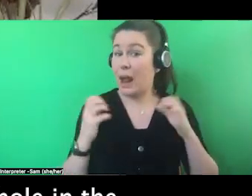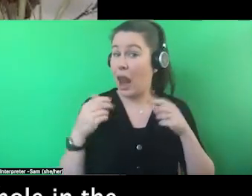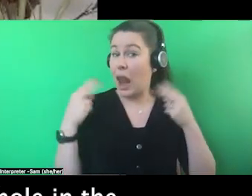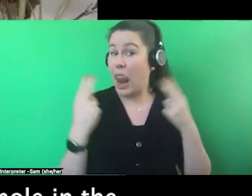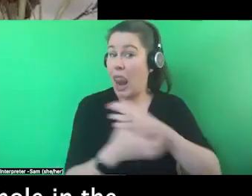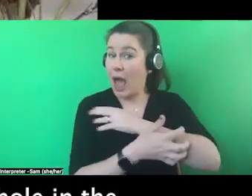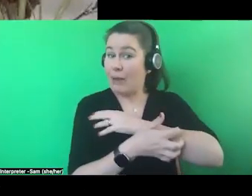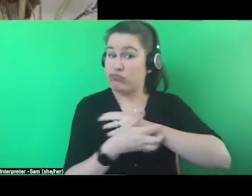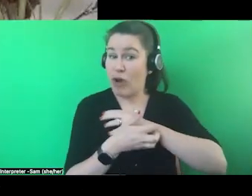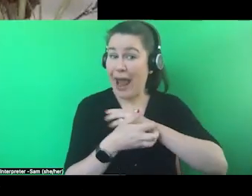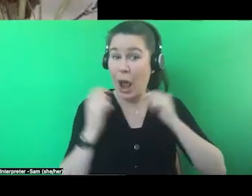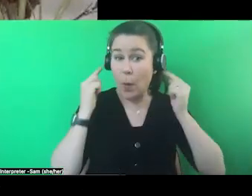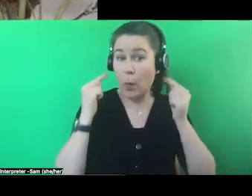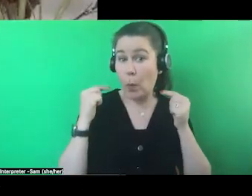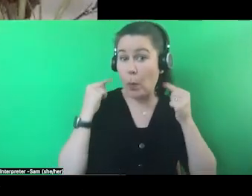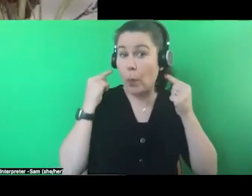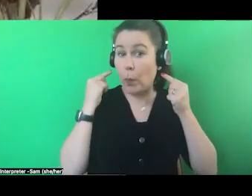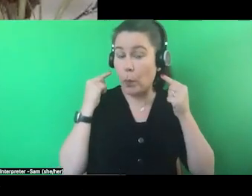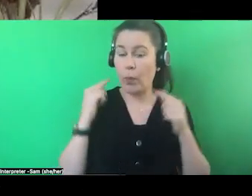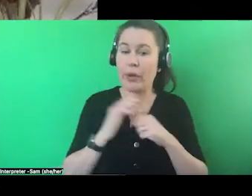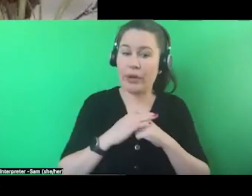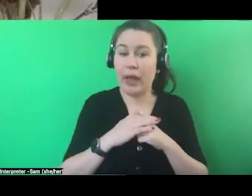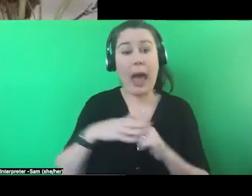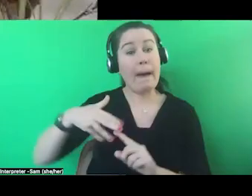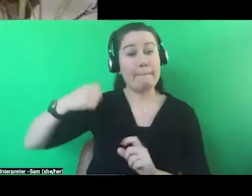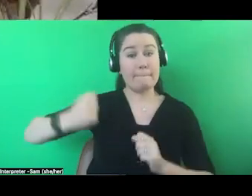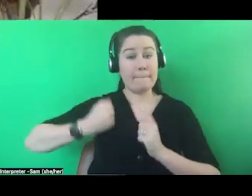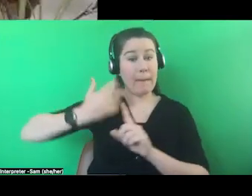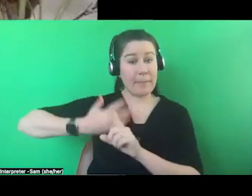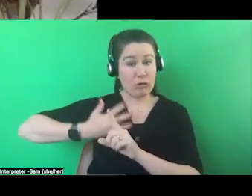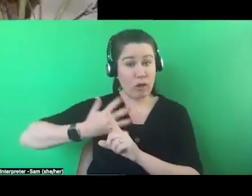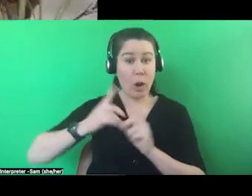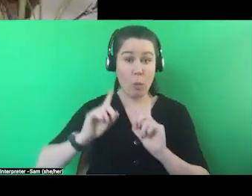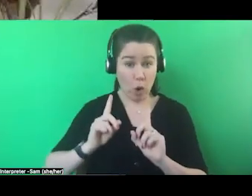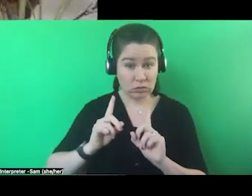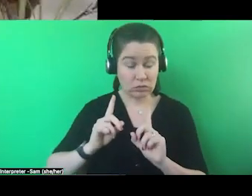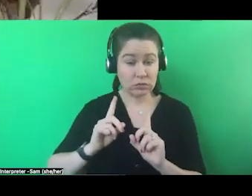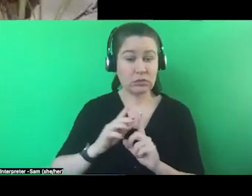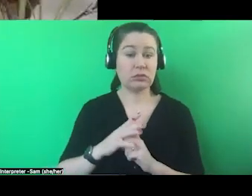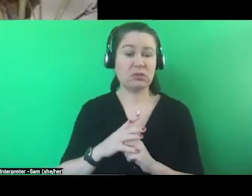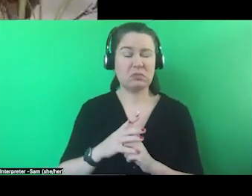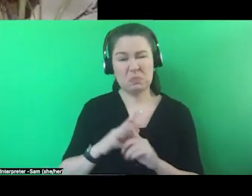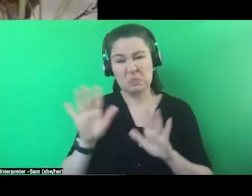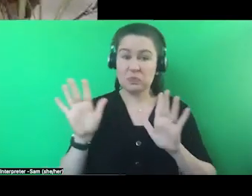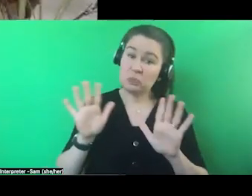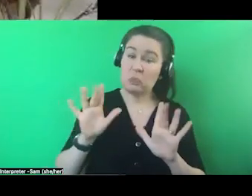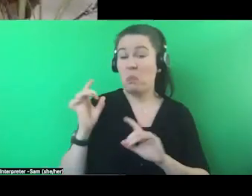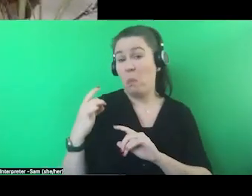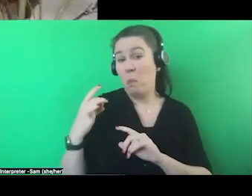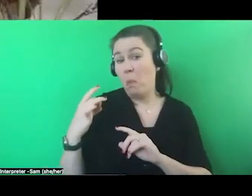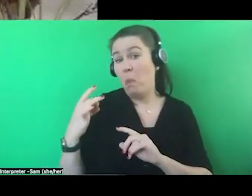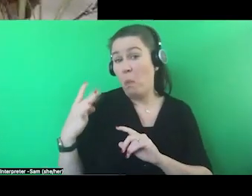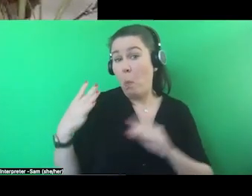out hole in the middle. And the background of where I am, it's like a white wall